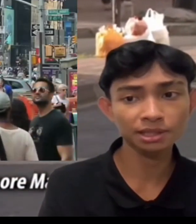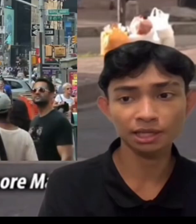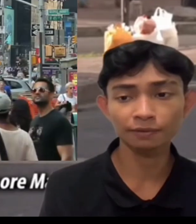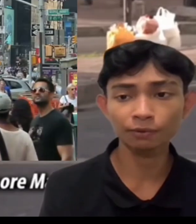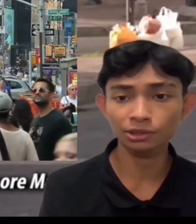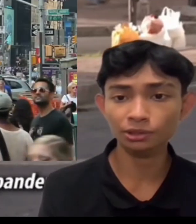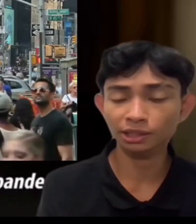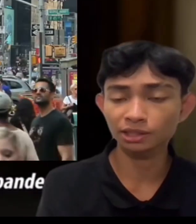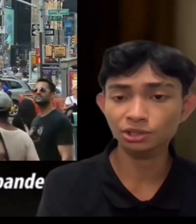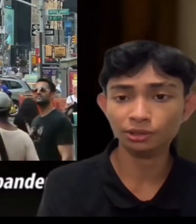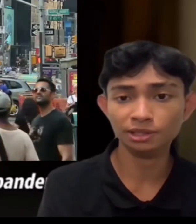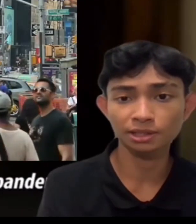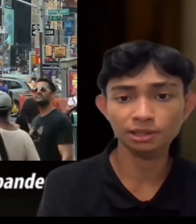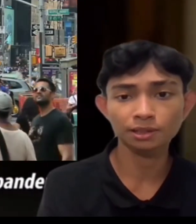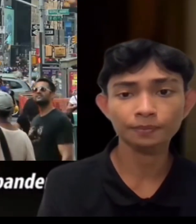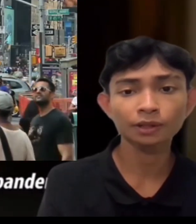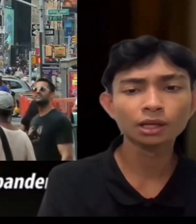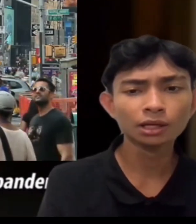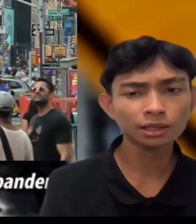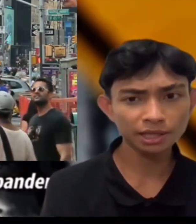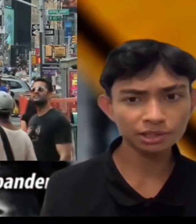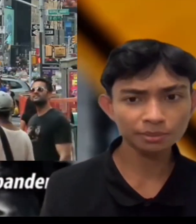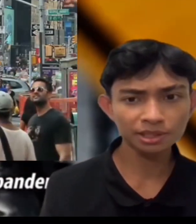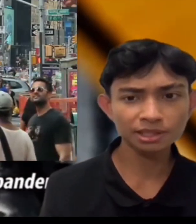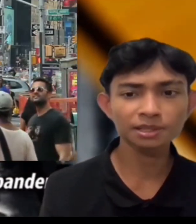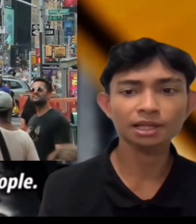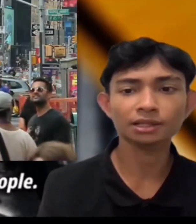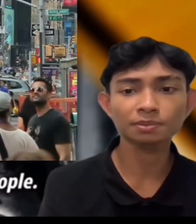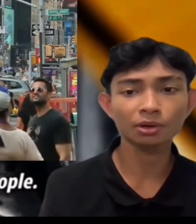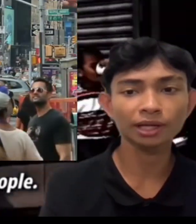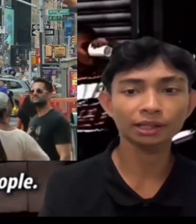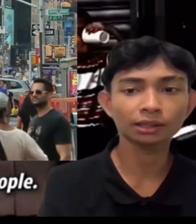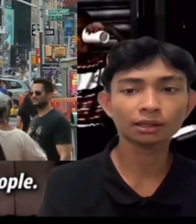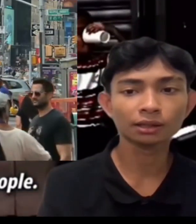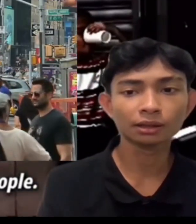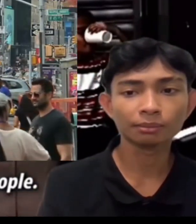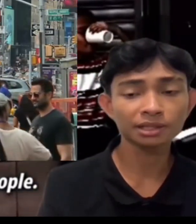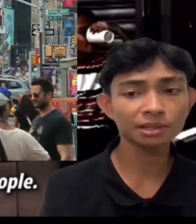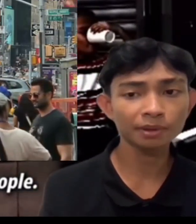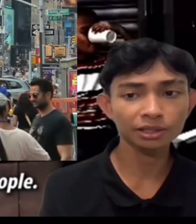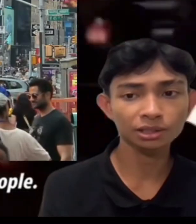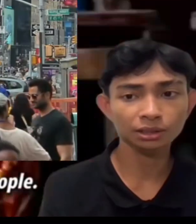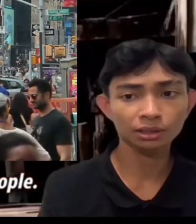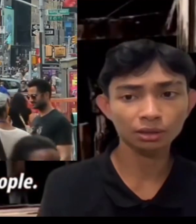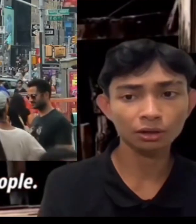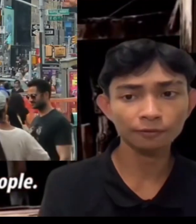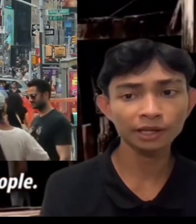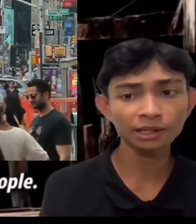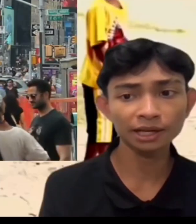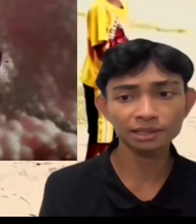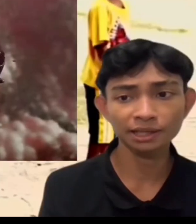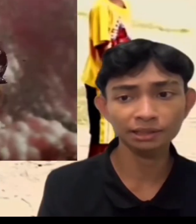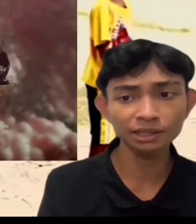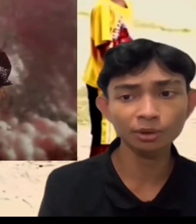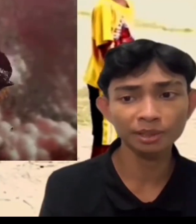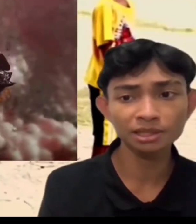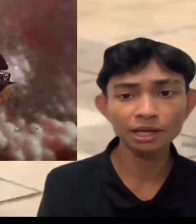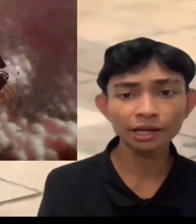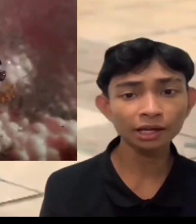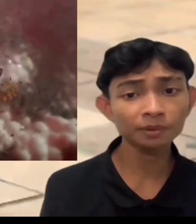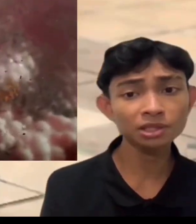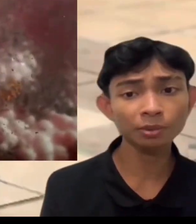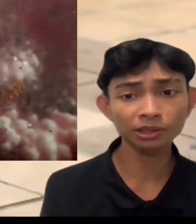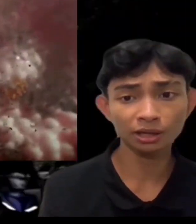crowded places and avoid talking in short distance. This action may seem like a small act, but the simple action of hand hygiene at key